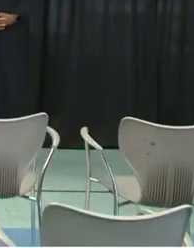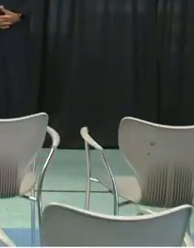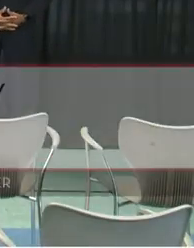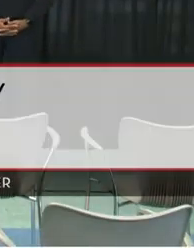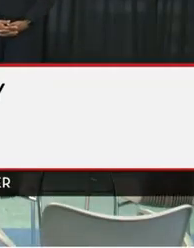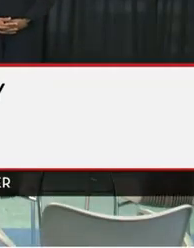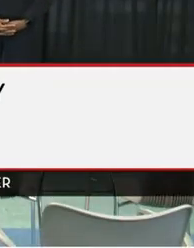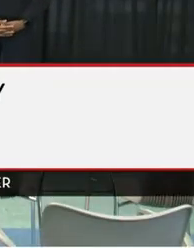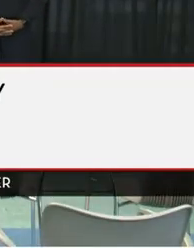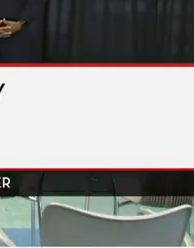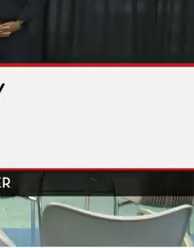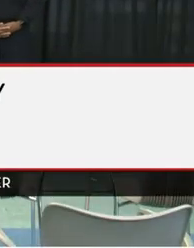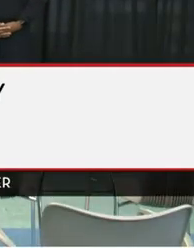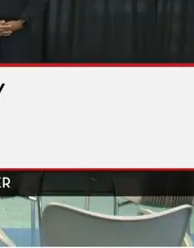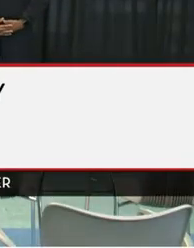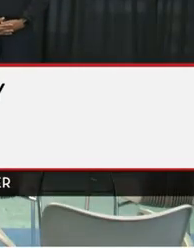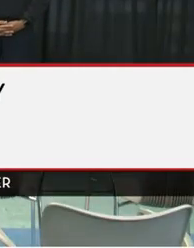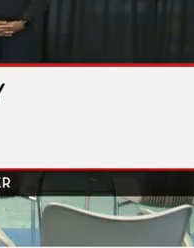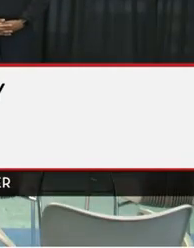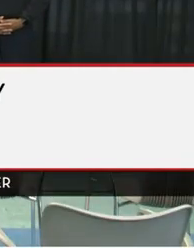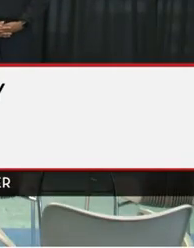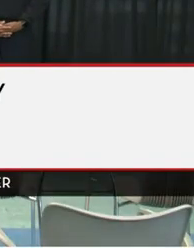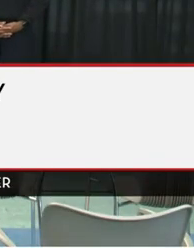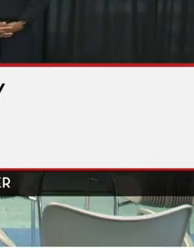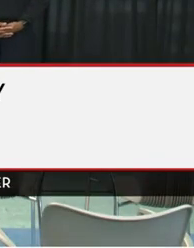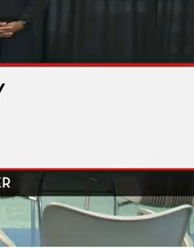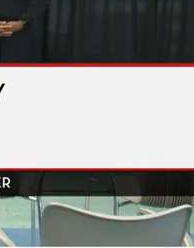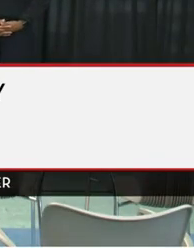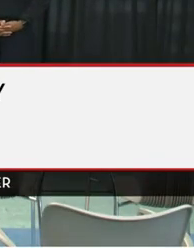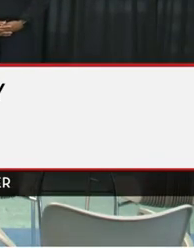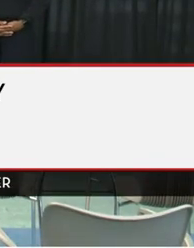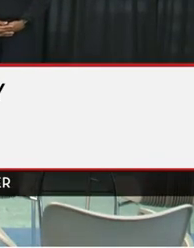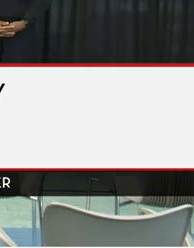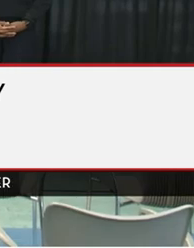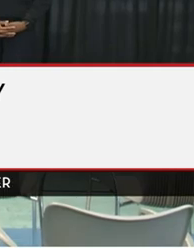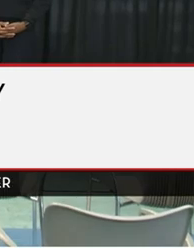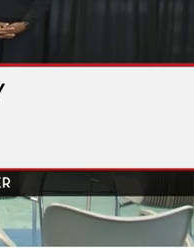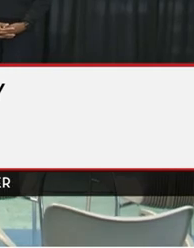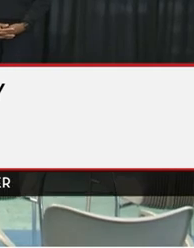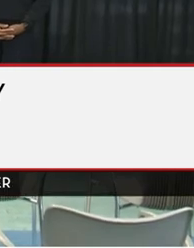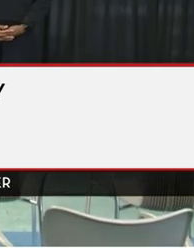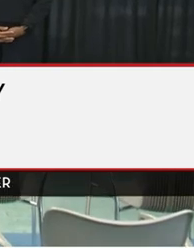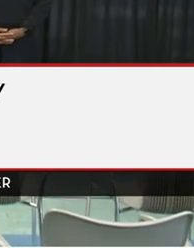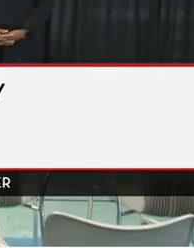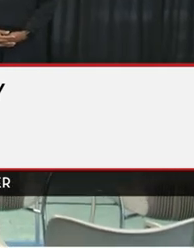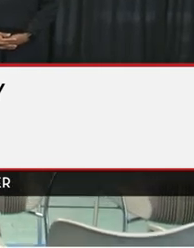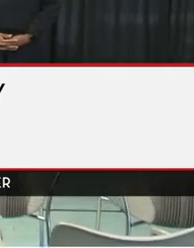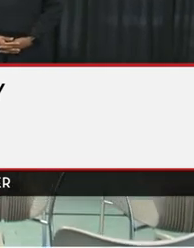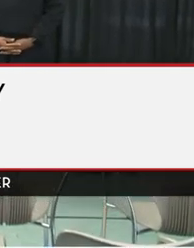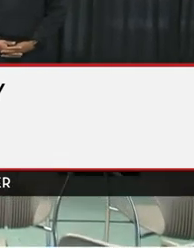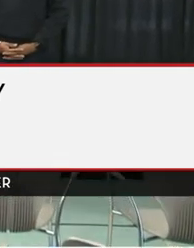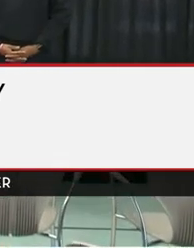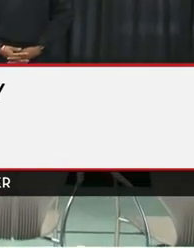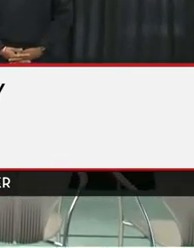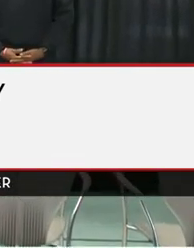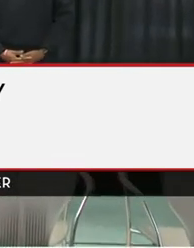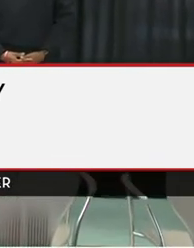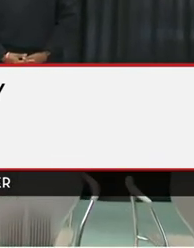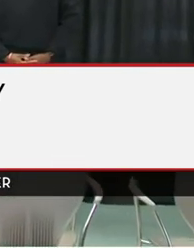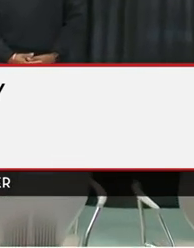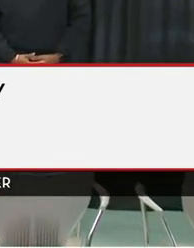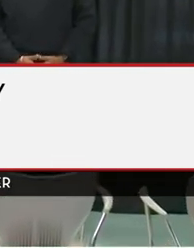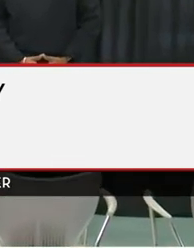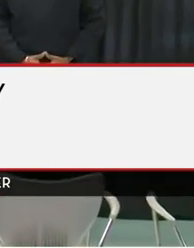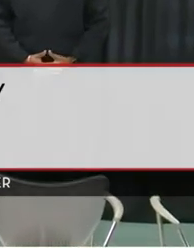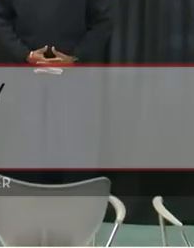Good morning. I'm Muriel Bowser. We are in the Deanwood Recreation Center in Ward 7 in Washington, D.C.